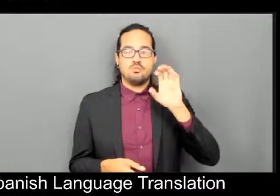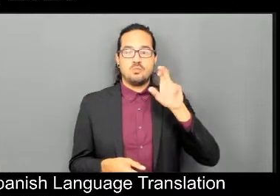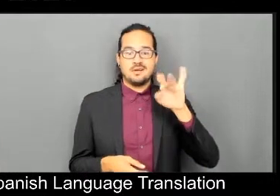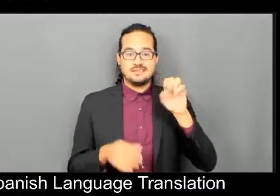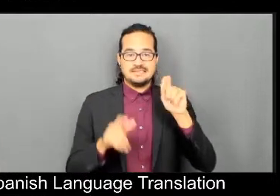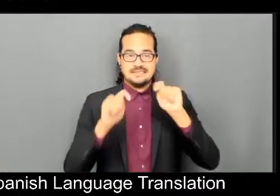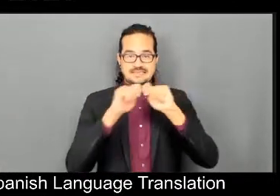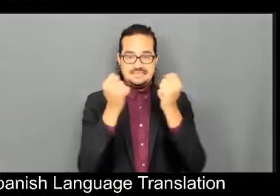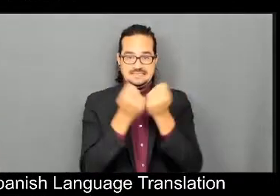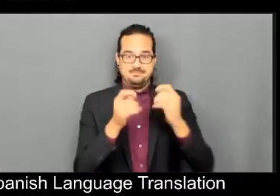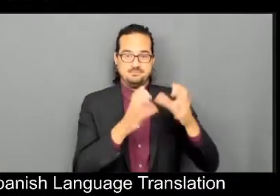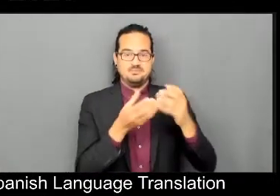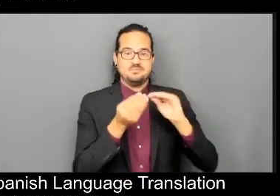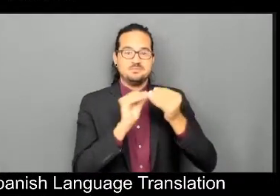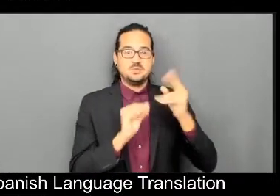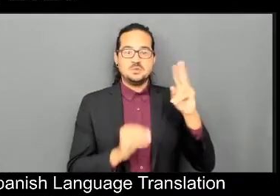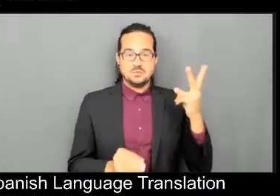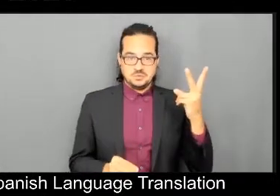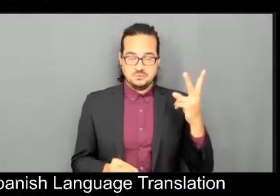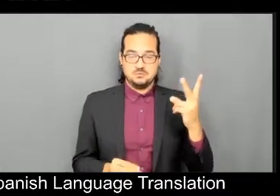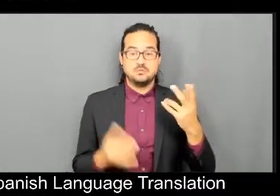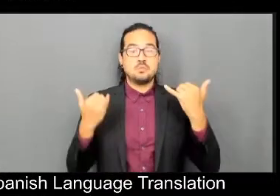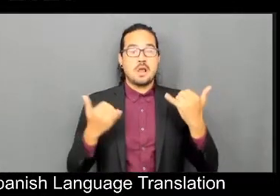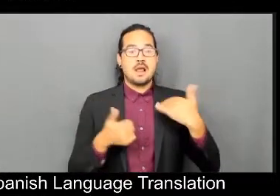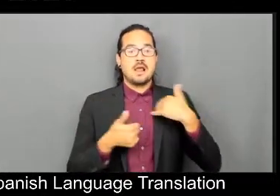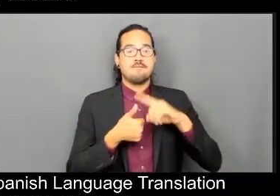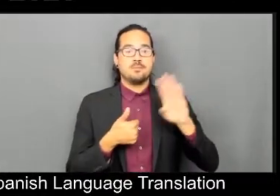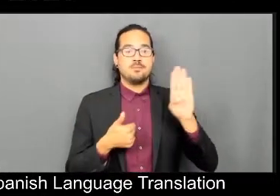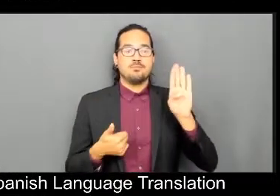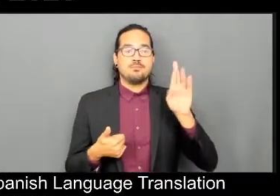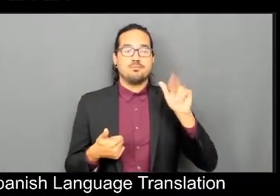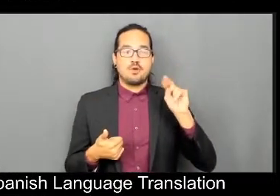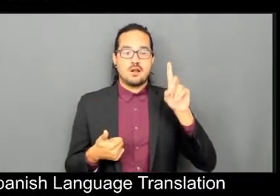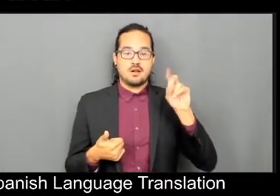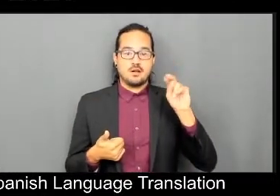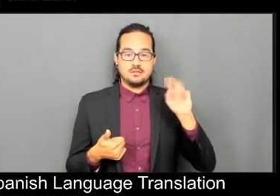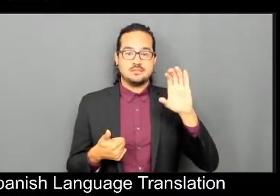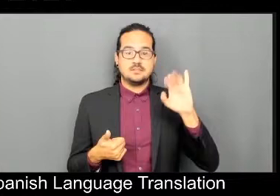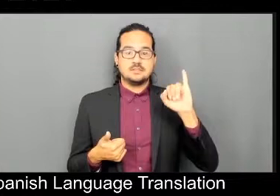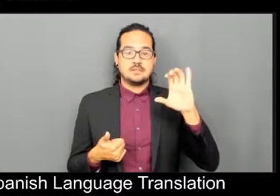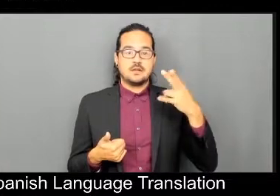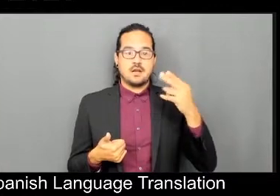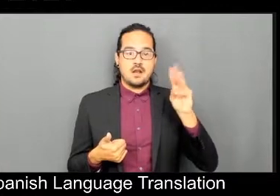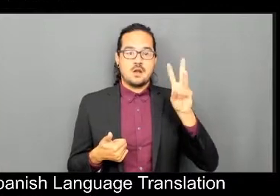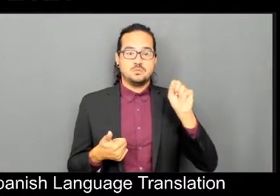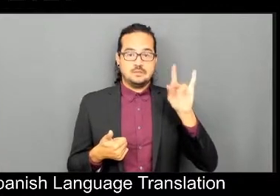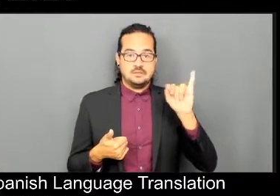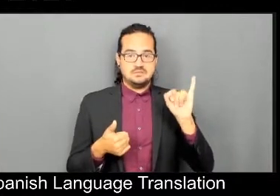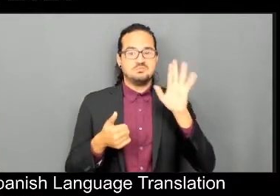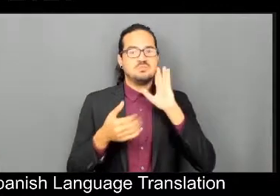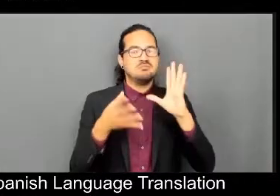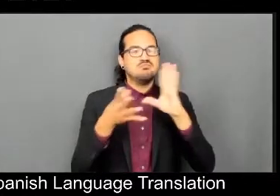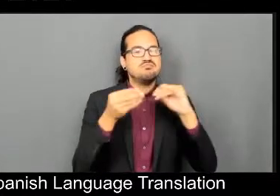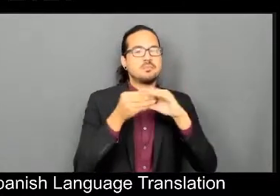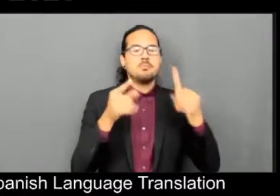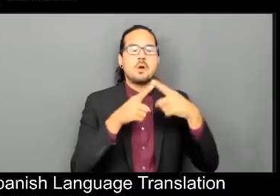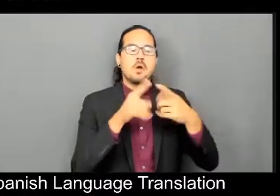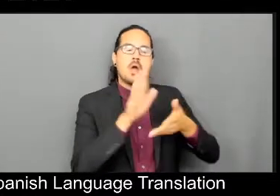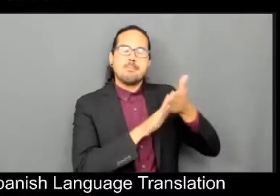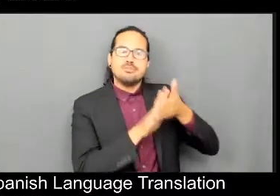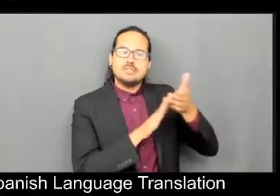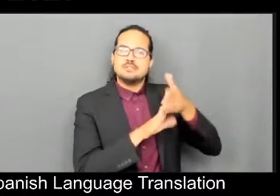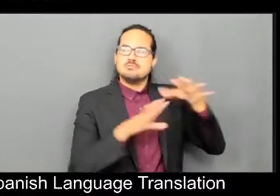who is going to talk about the operations and activities and conditions on the fire and the fire line. We have